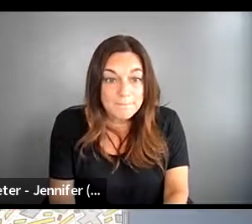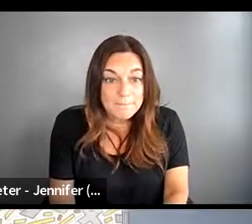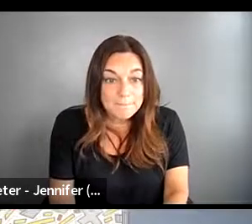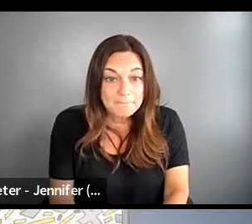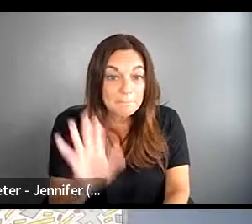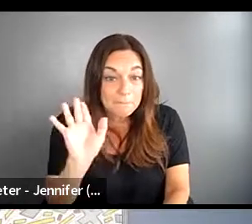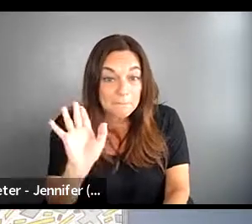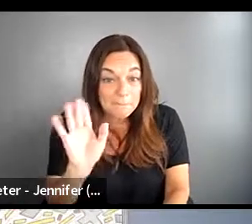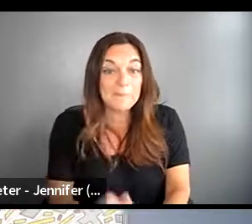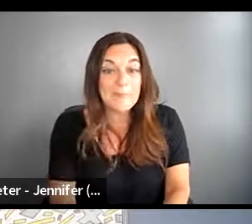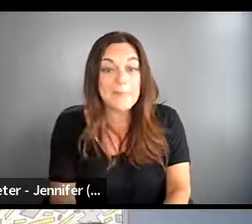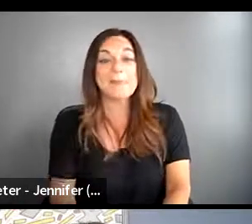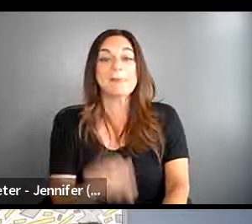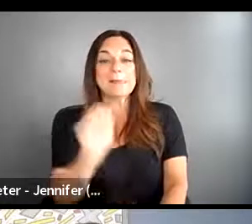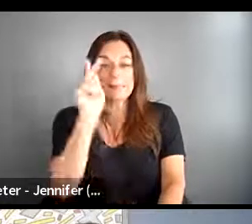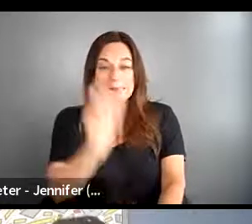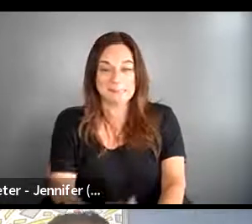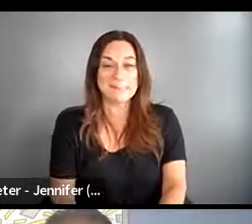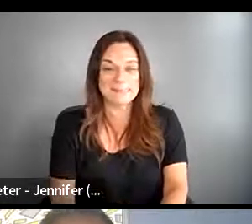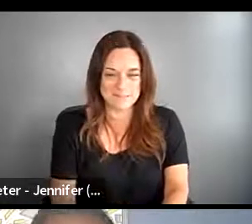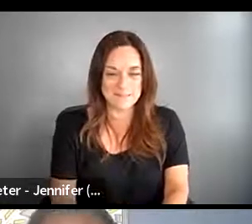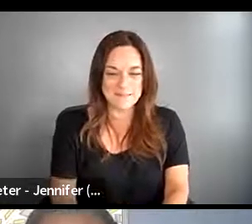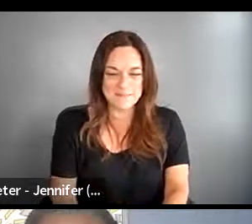I'll take this.